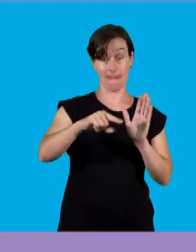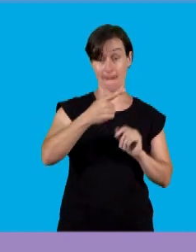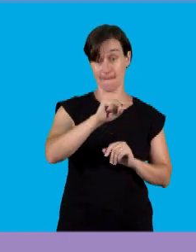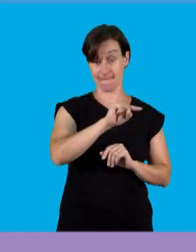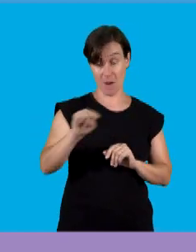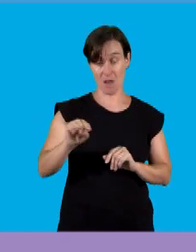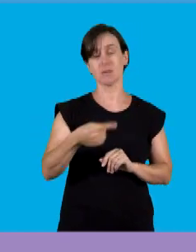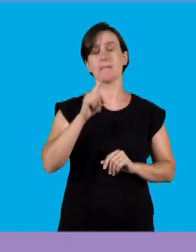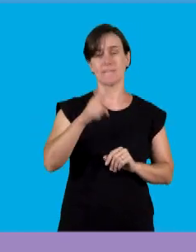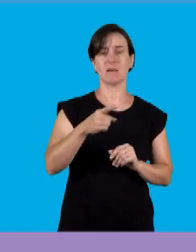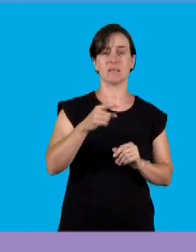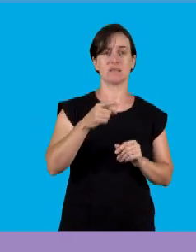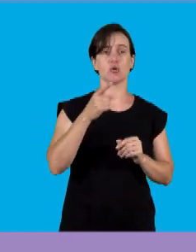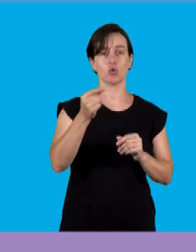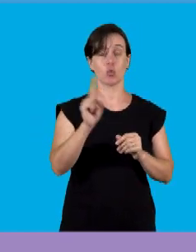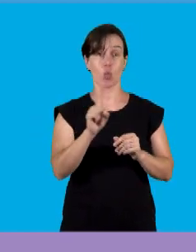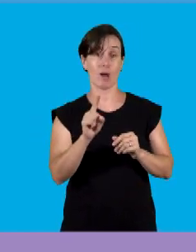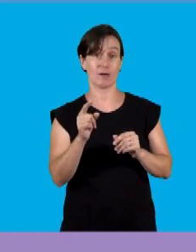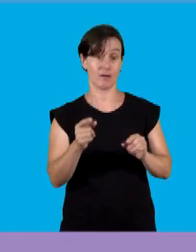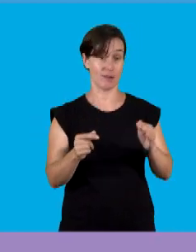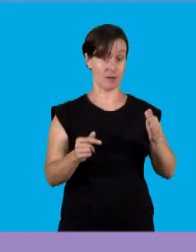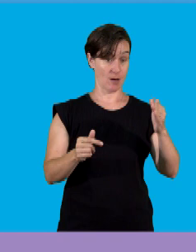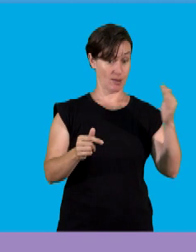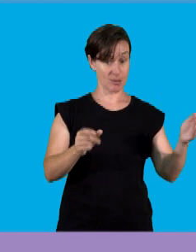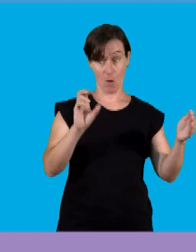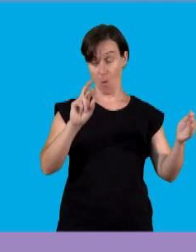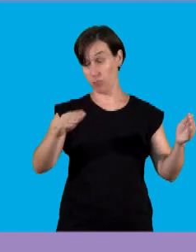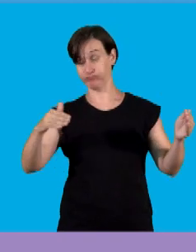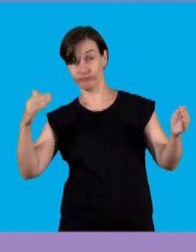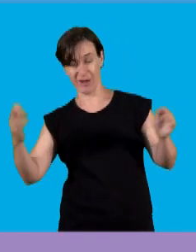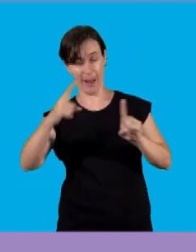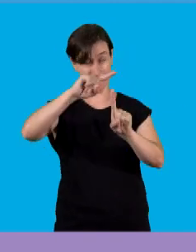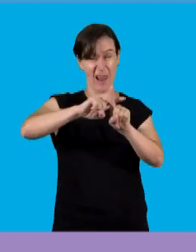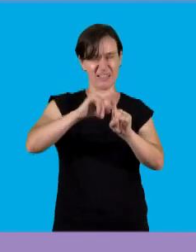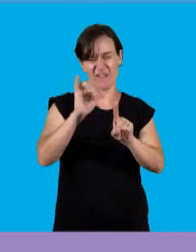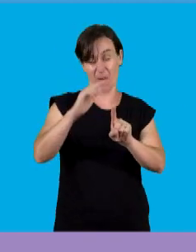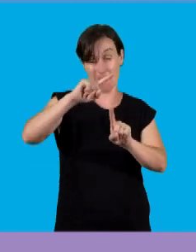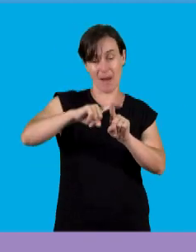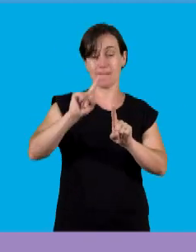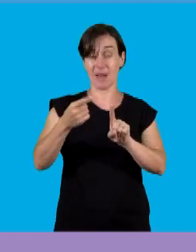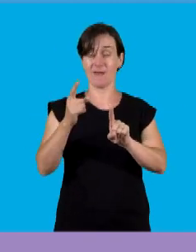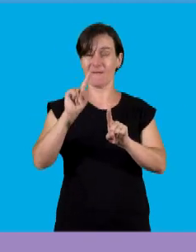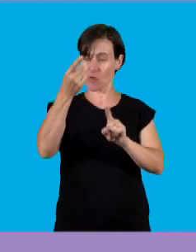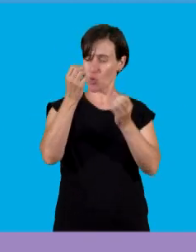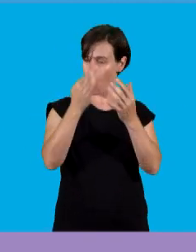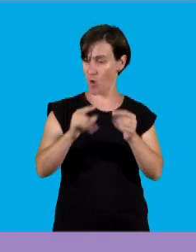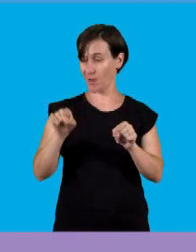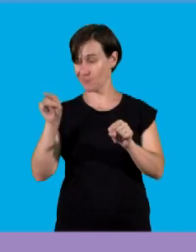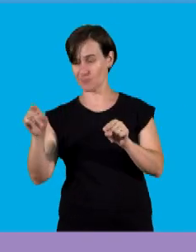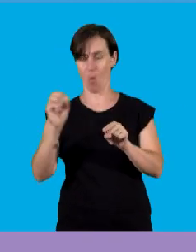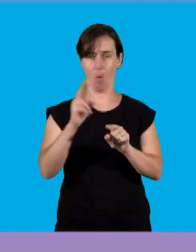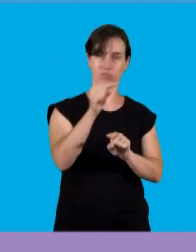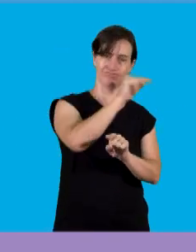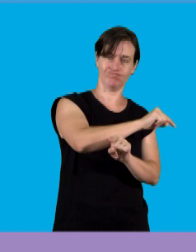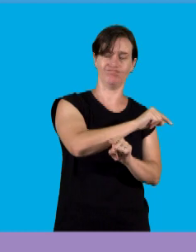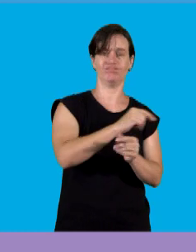are going to start with what appears on one side of that plus. That is that 32 divided by 8.